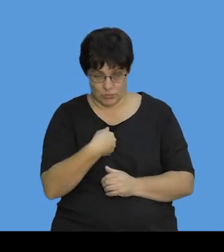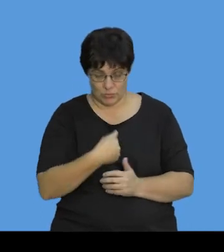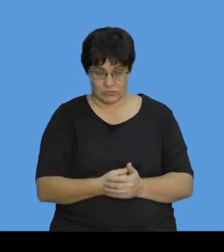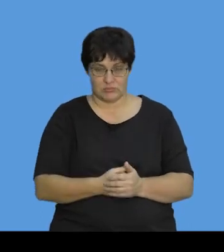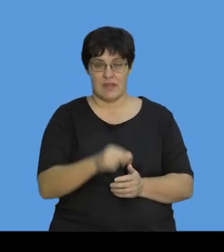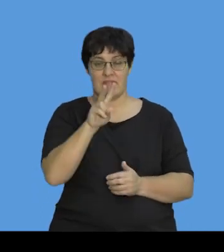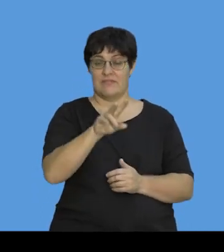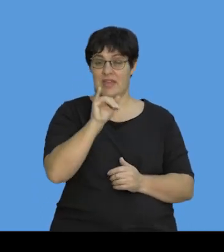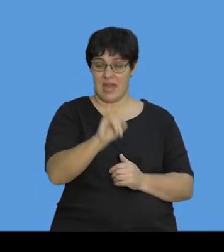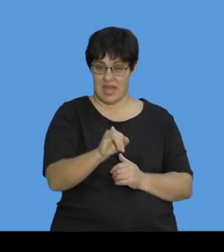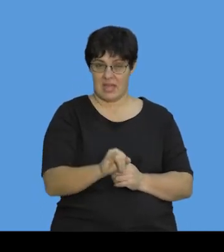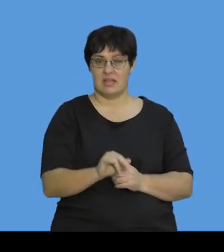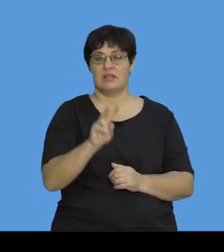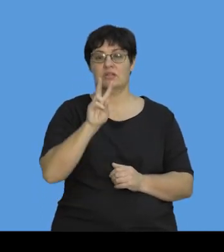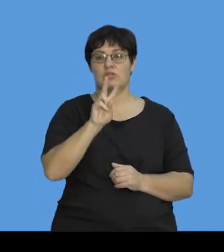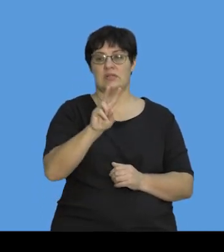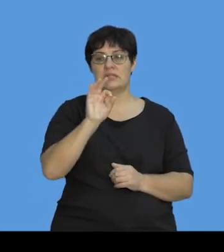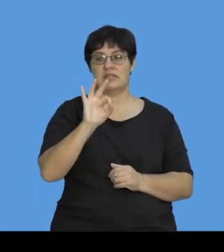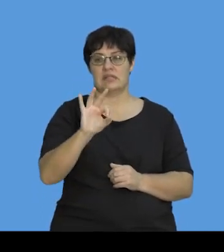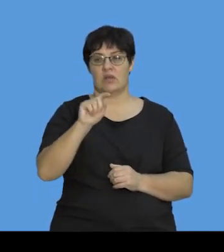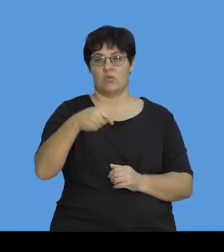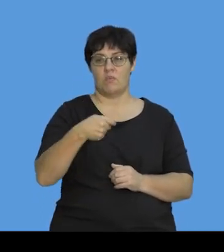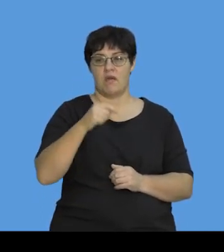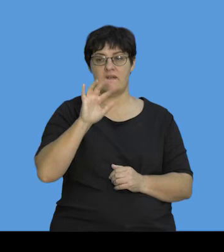it. VI,